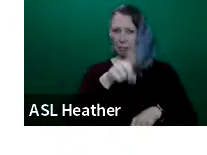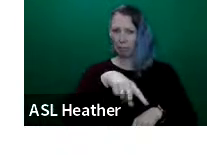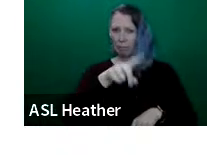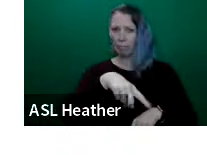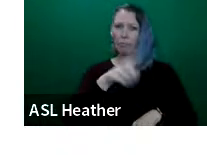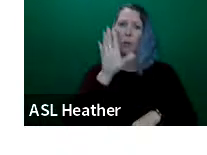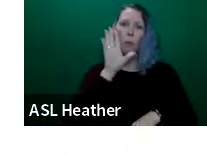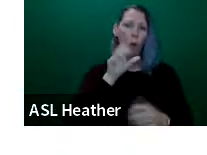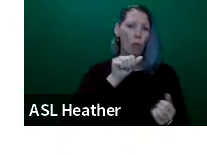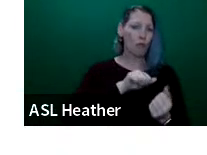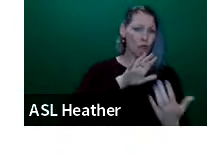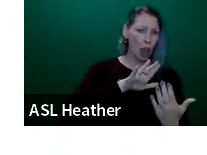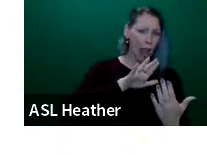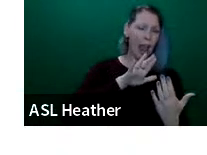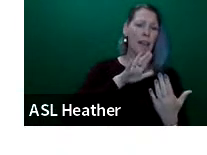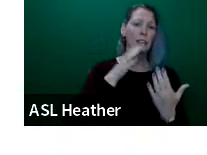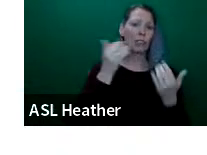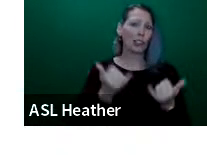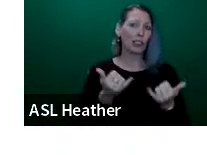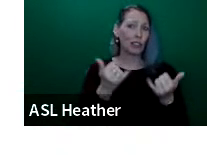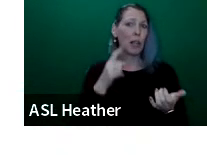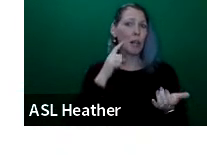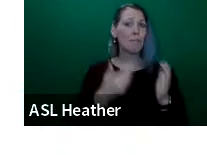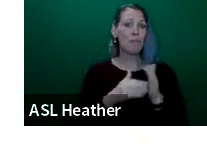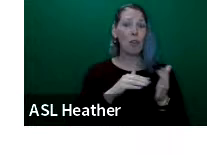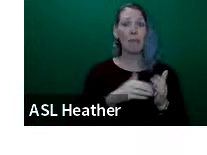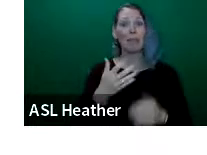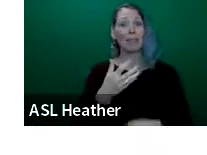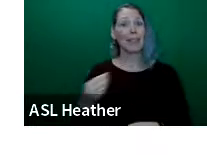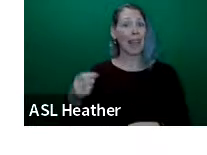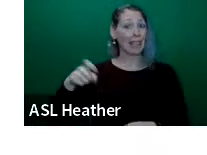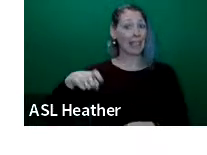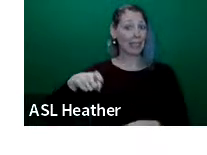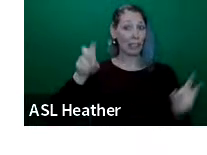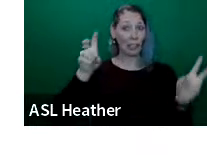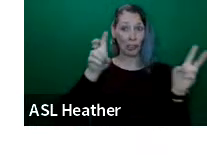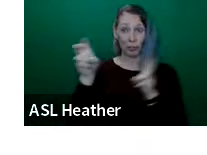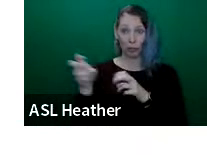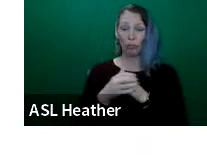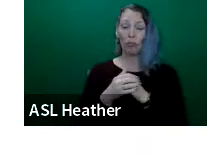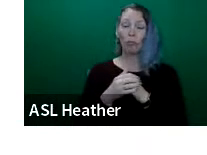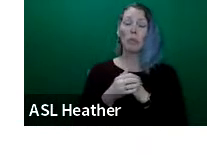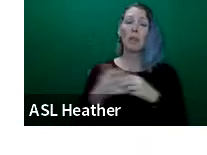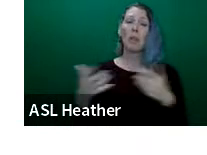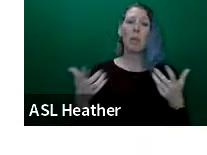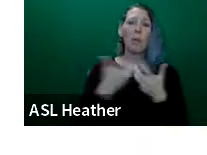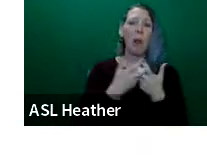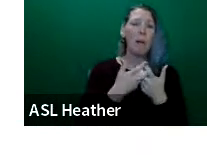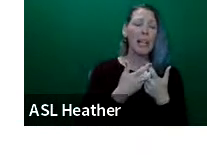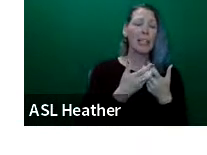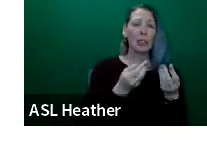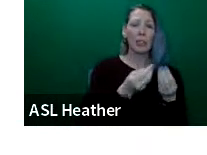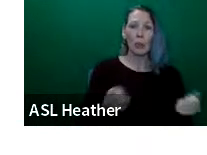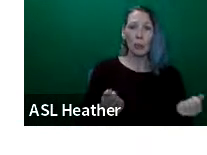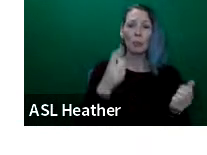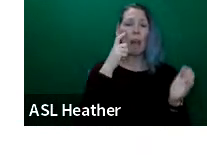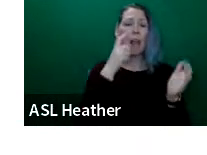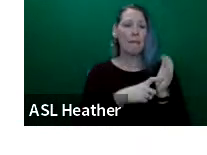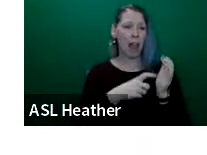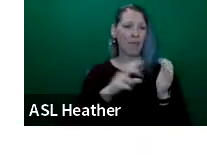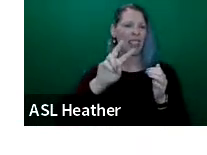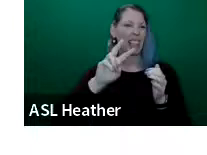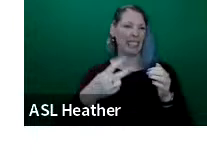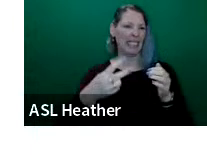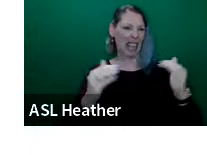of address some current purpose and need issues, and then some combination of solutions are kind of identified on here in the second